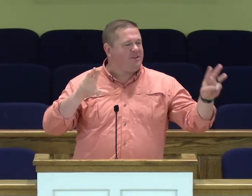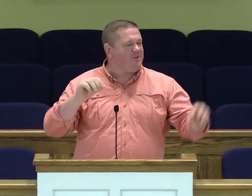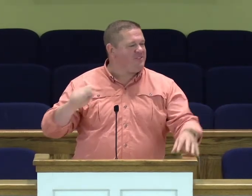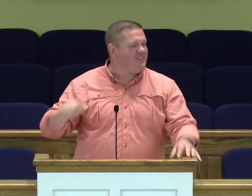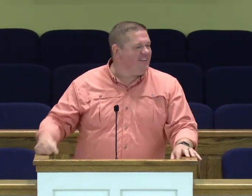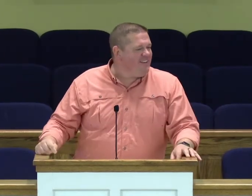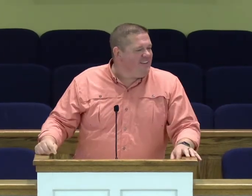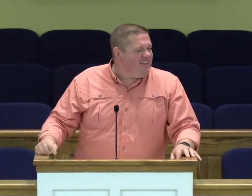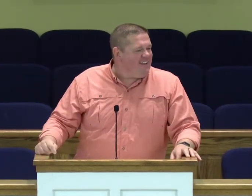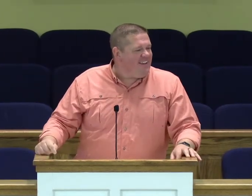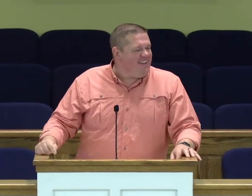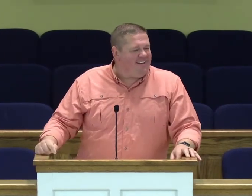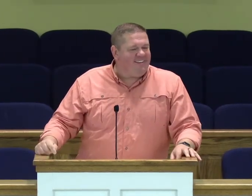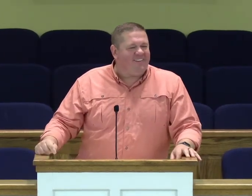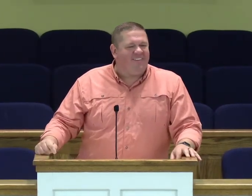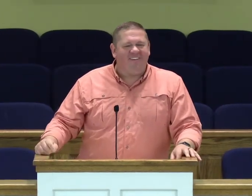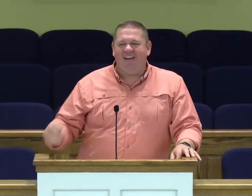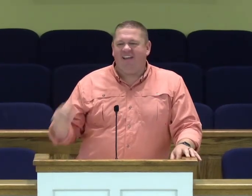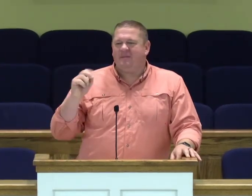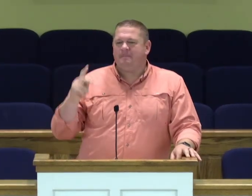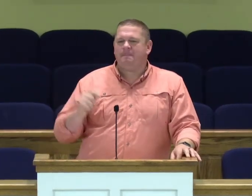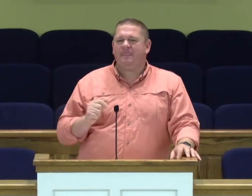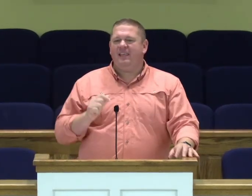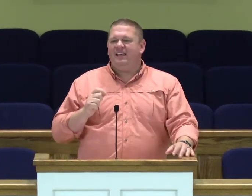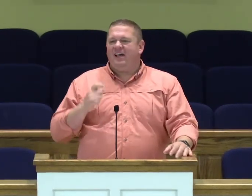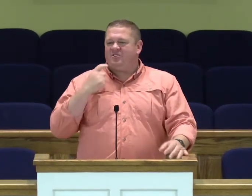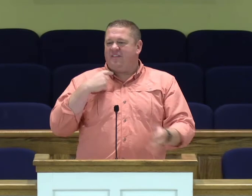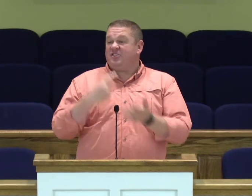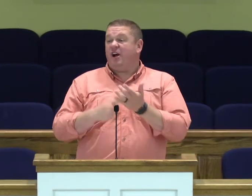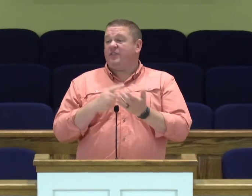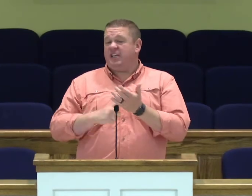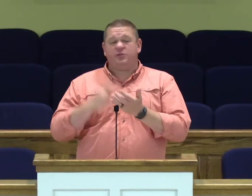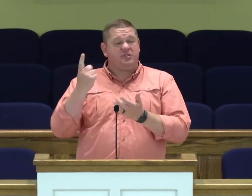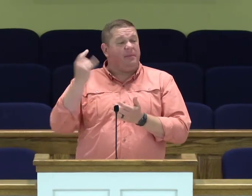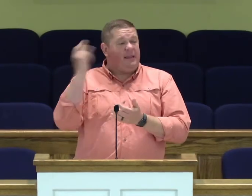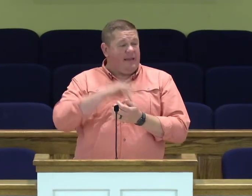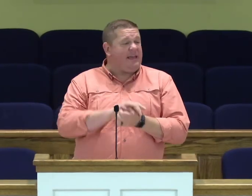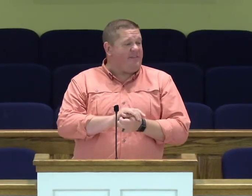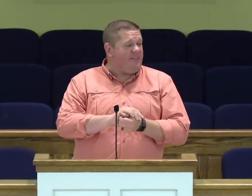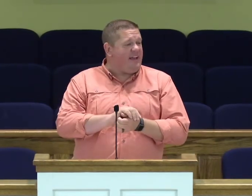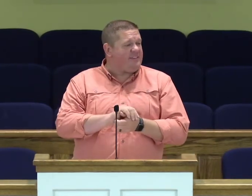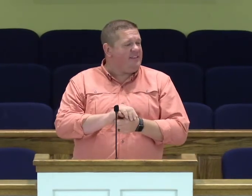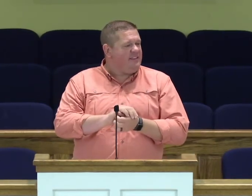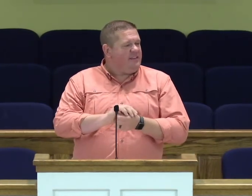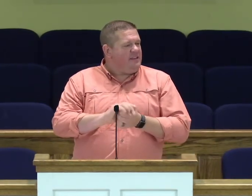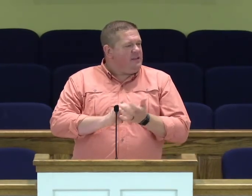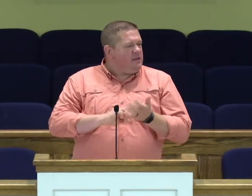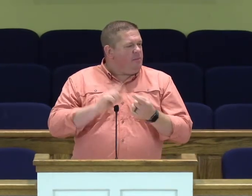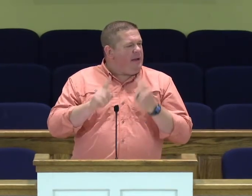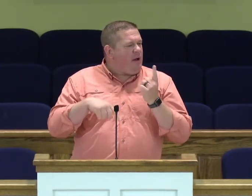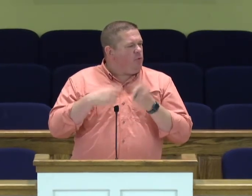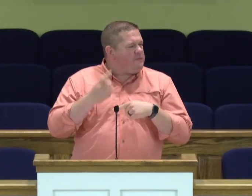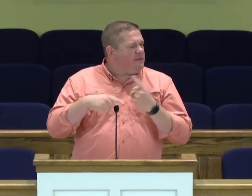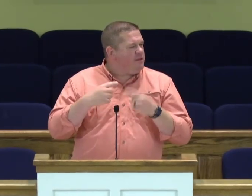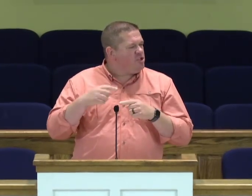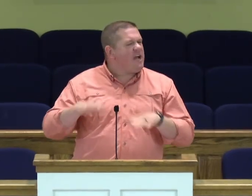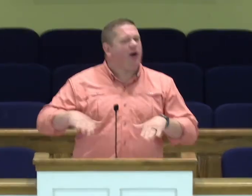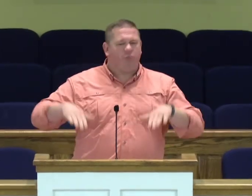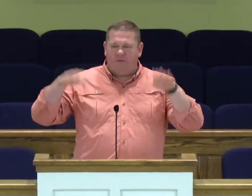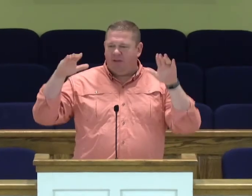West Coast. And all right. I was just having this conversation with somebody today, in fact, about